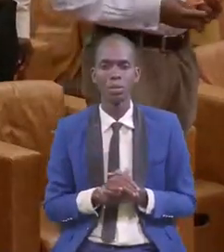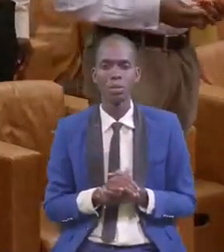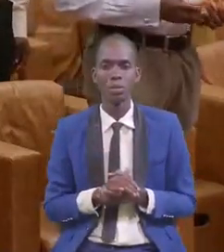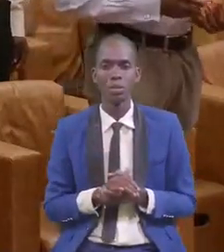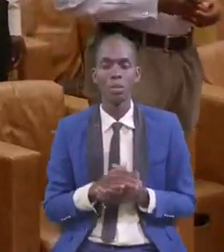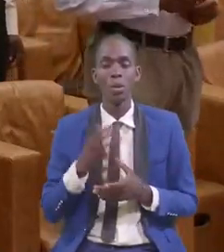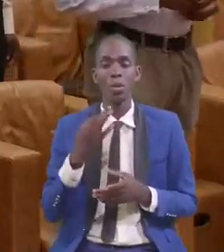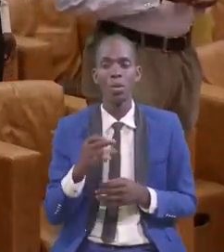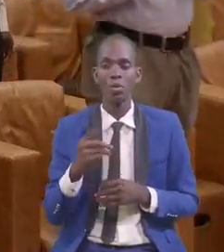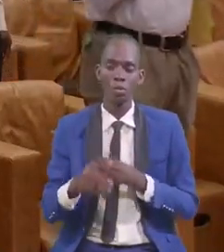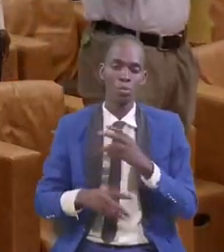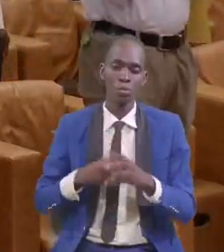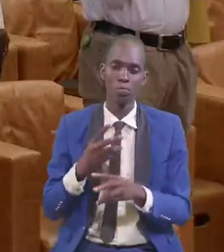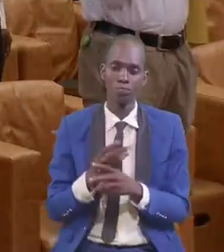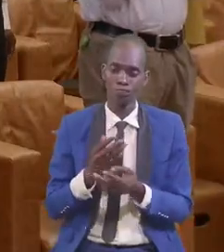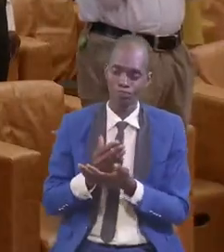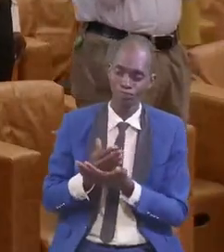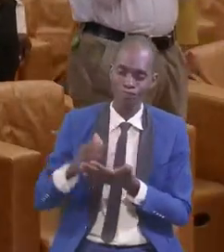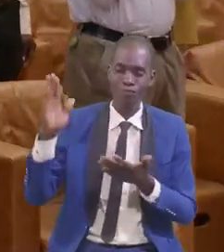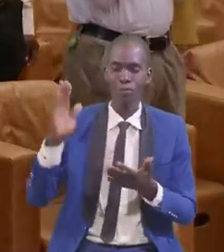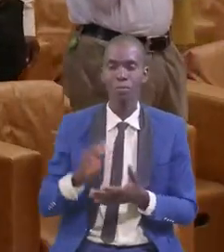of the world.